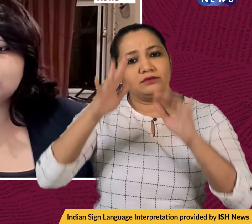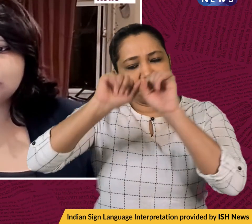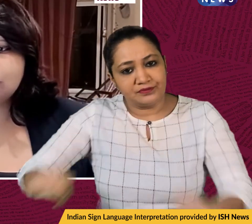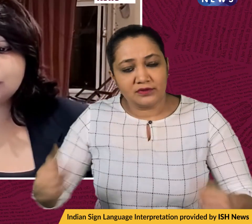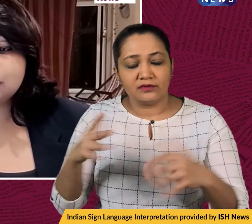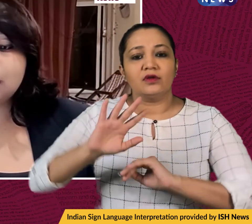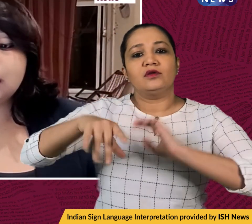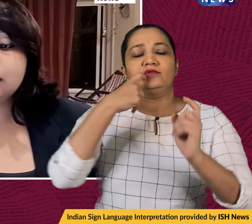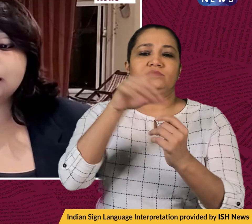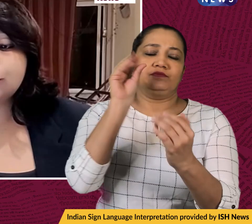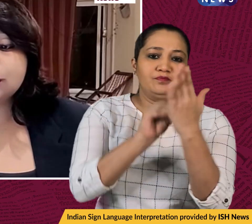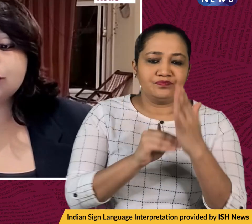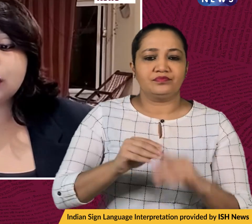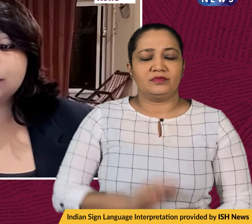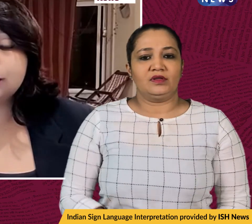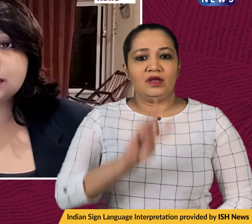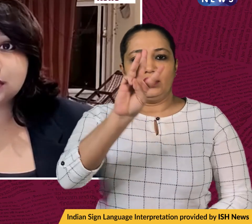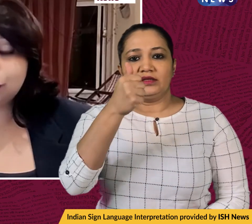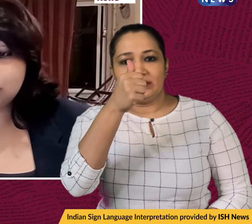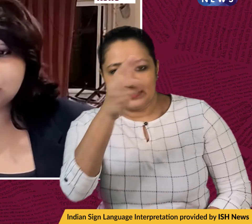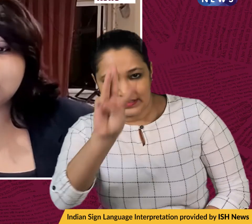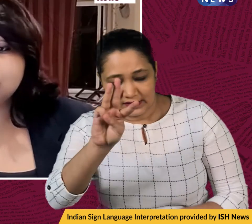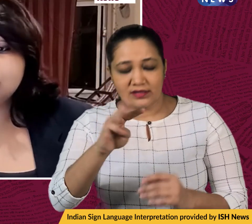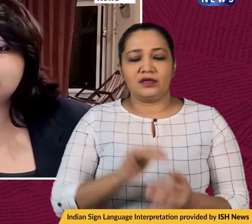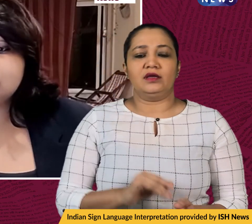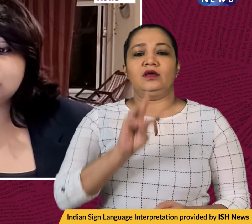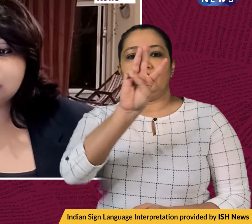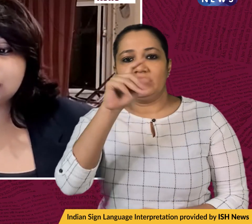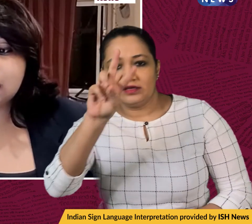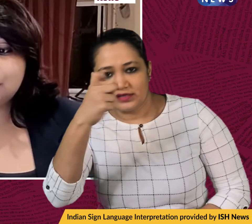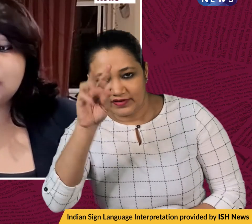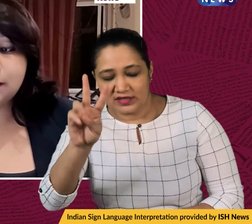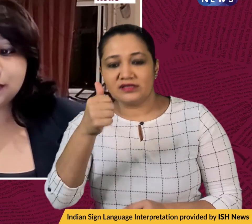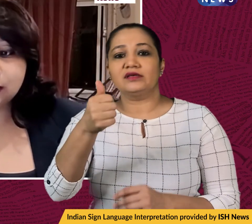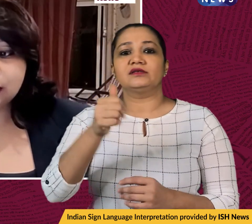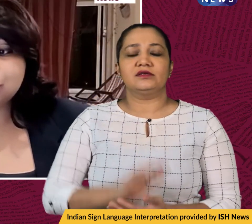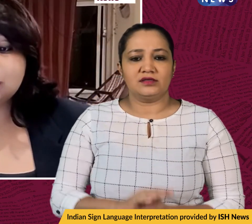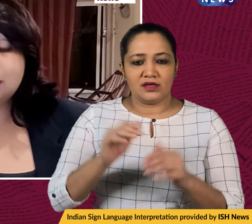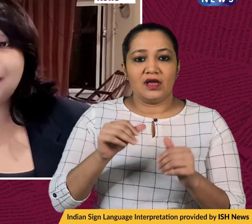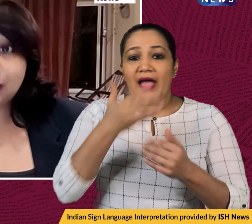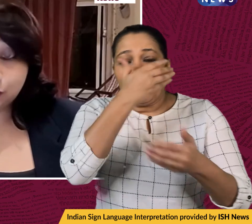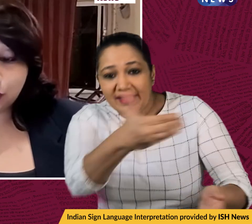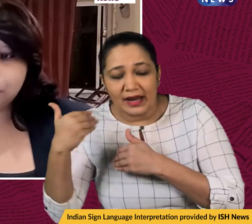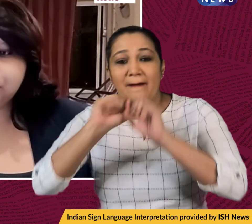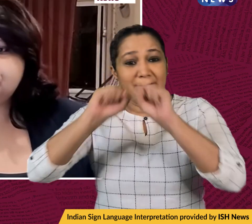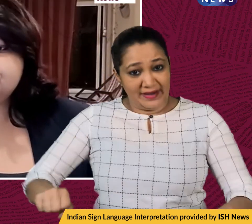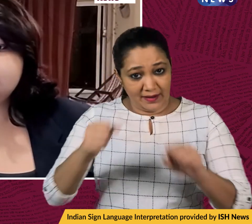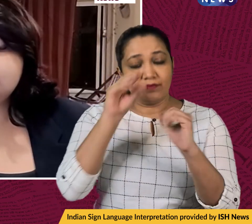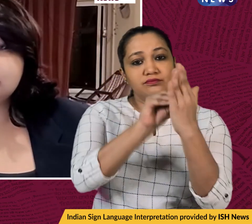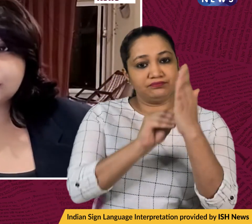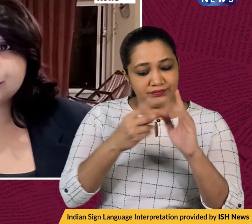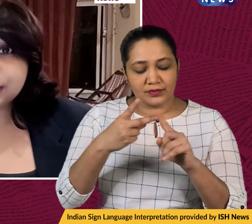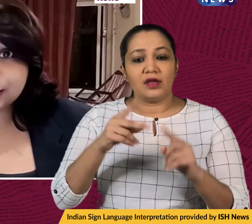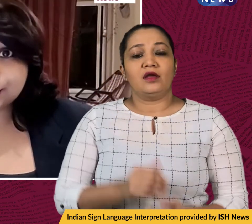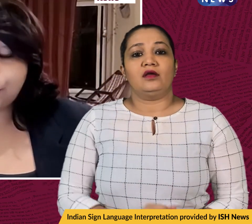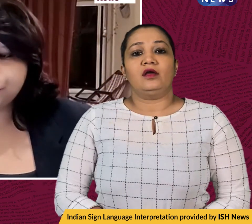was subsequently registered under sections 363, 376 ABIPC, which is kidnapping and rape,